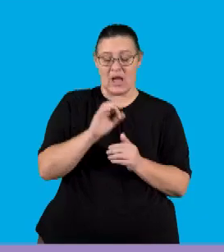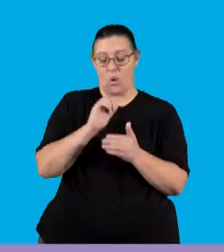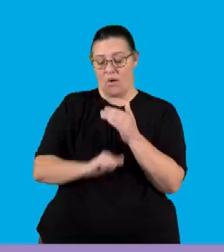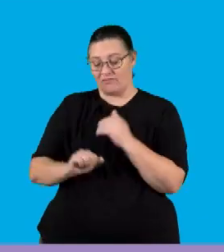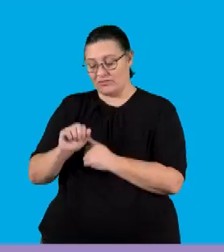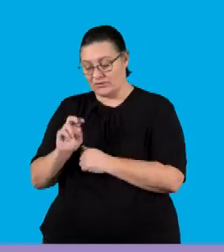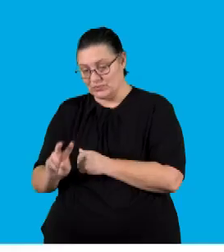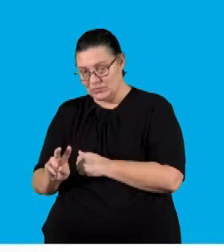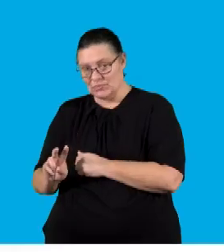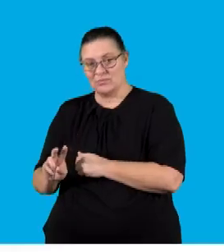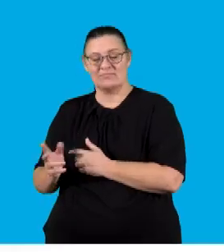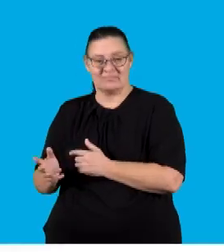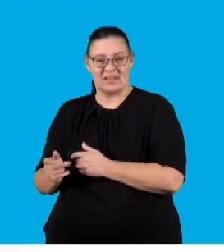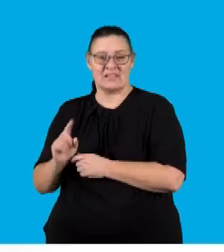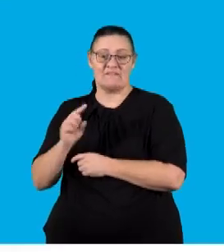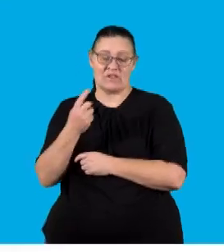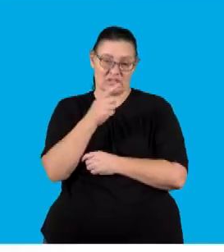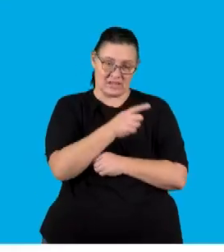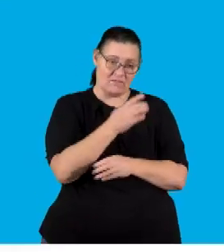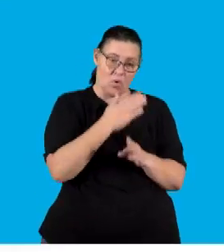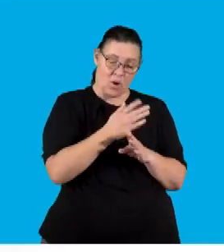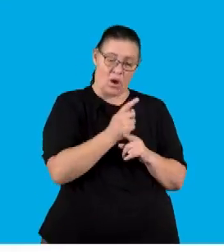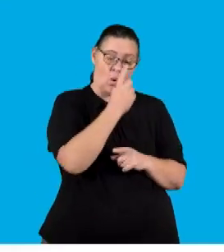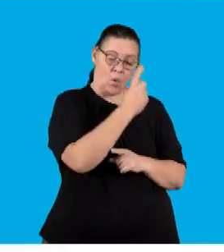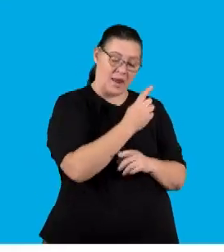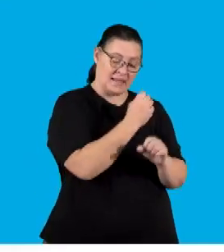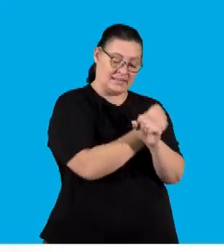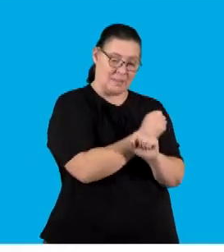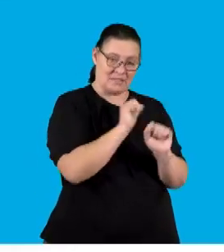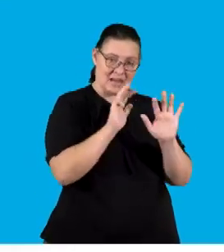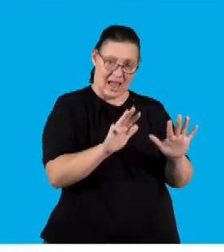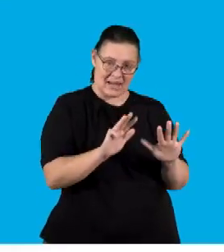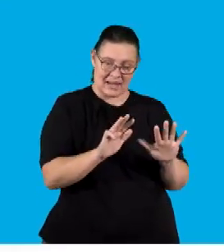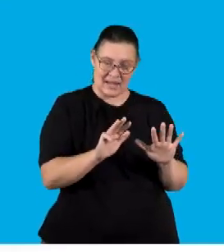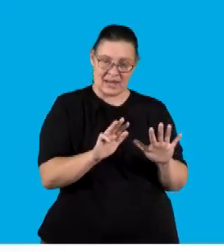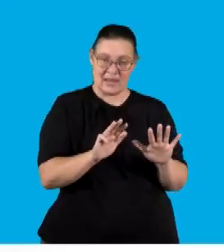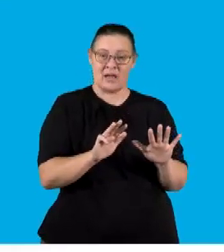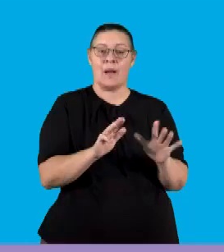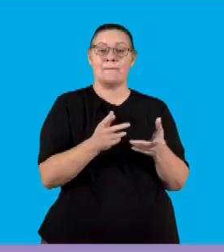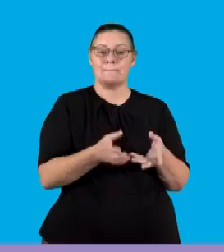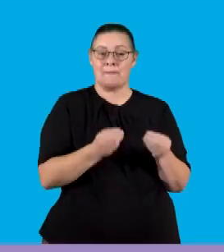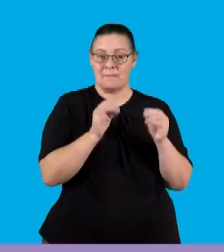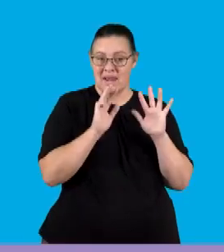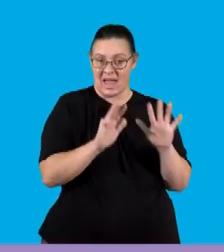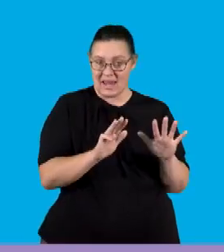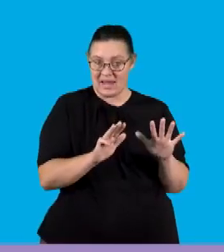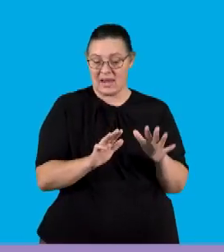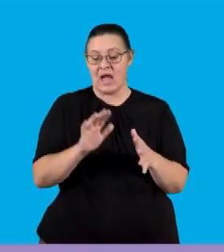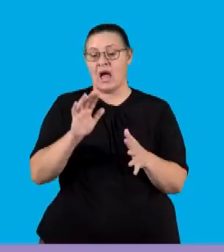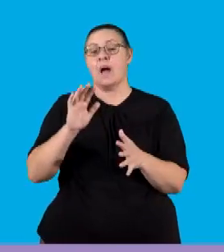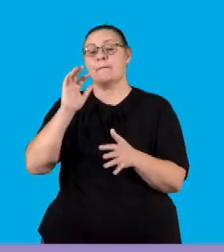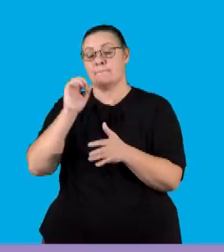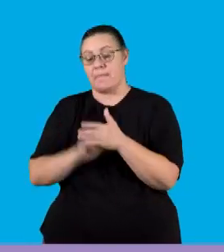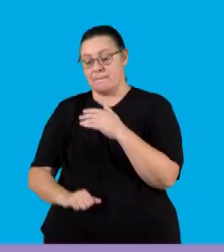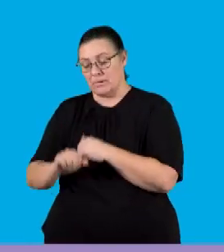check with our first input and output value if it works. 1 multiplied by 9 also gives us that 9 that we